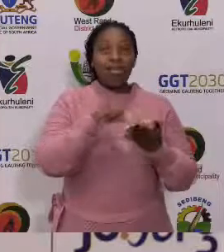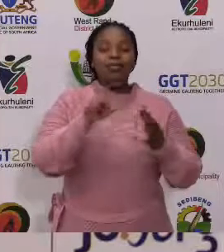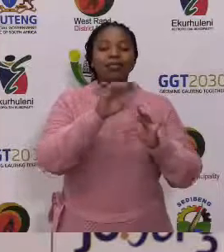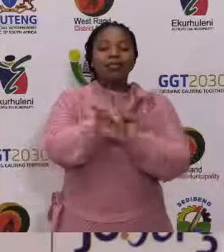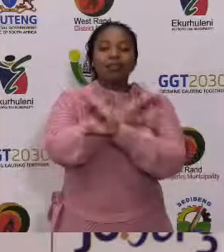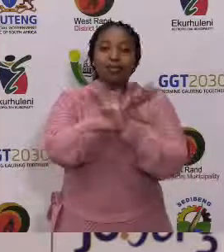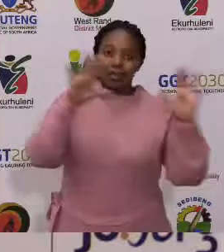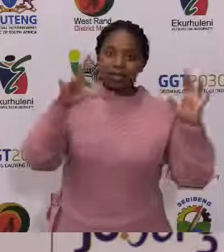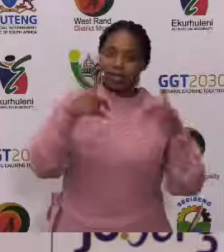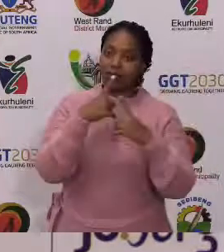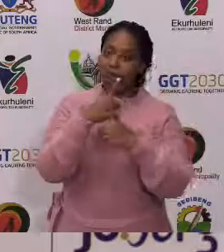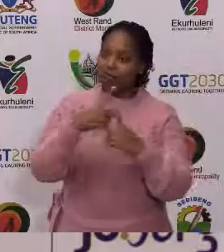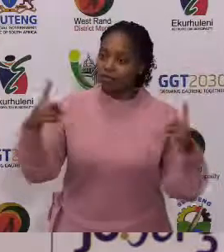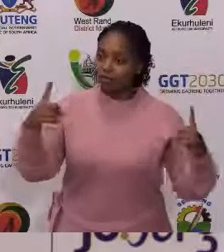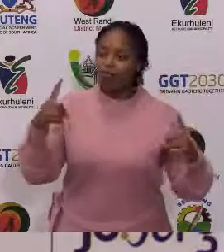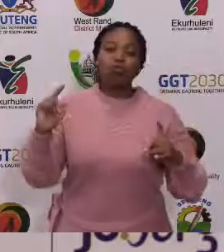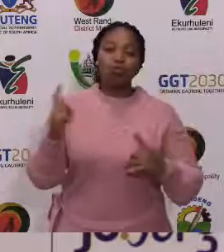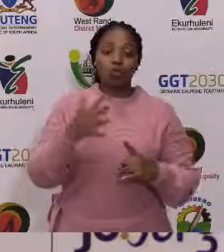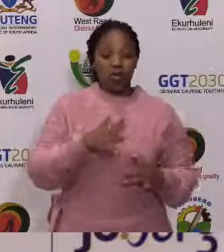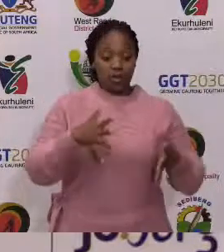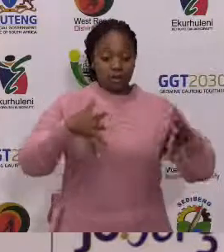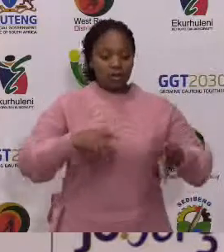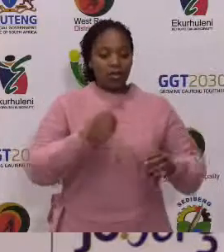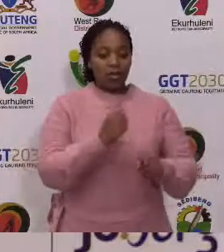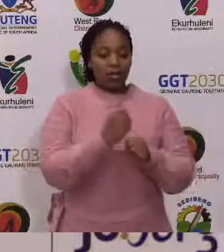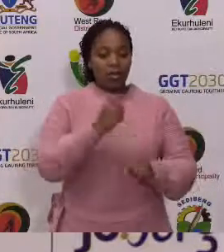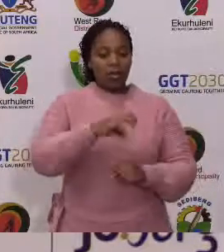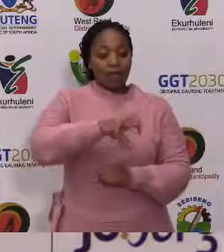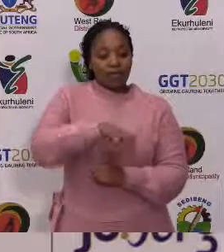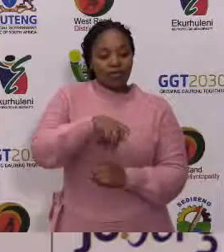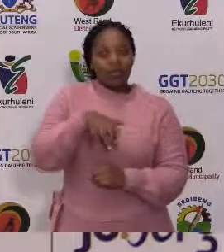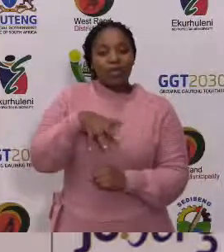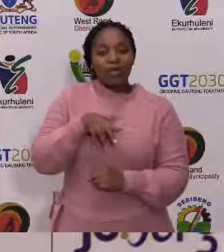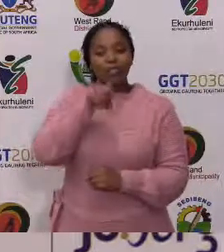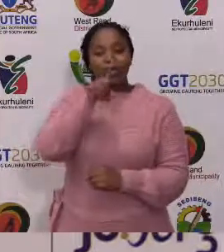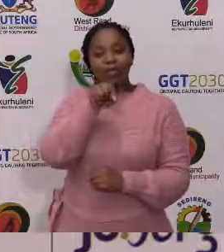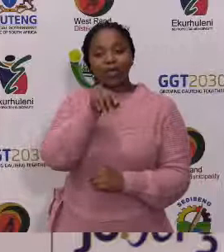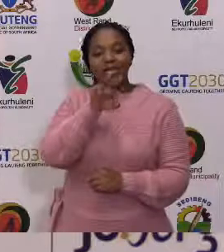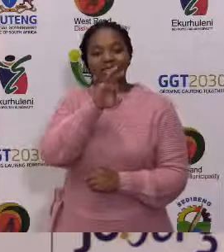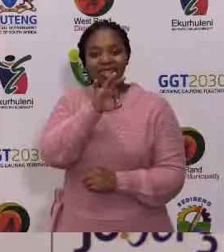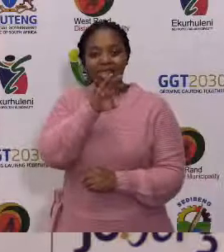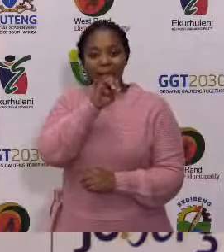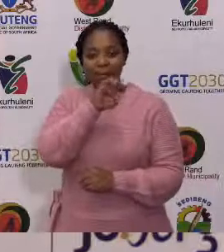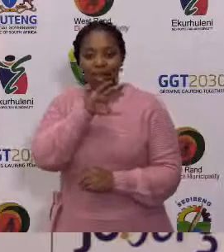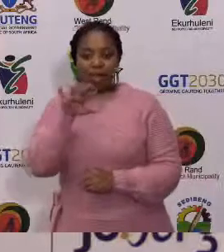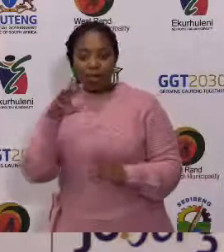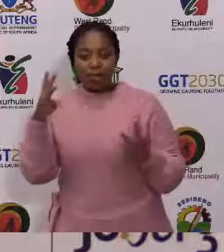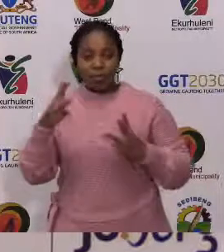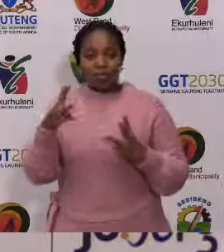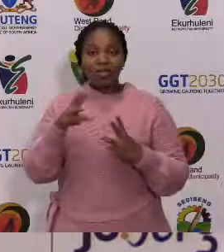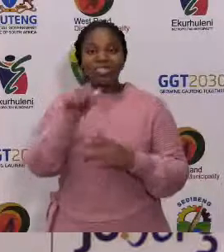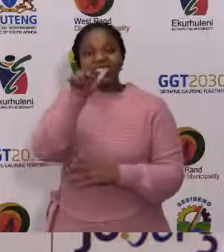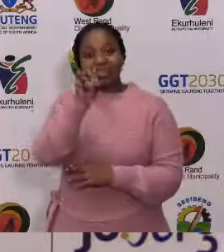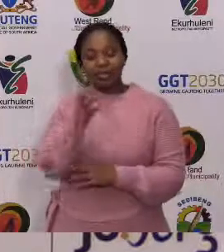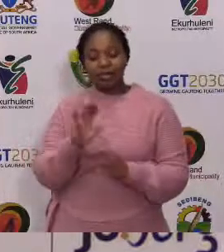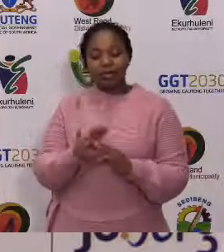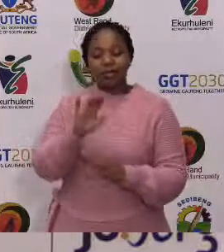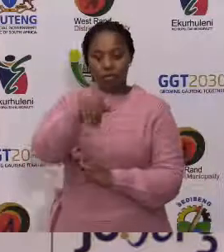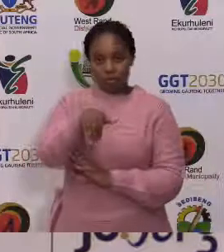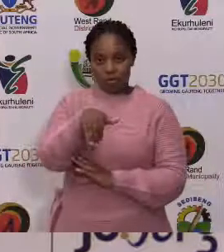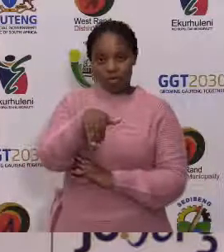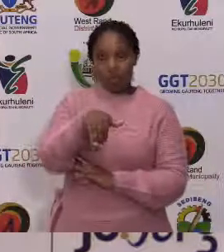want in Gauteng province 1.3 million people 60 and above. Only